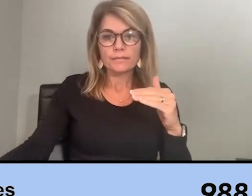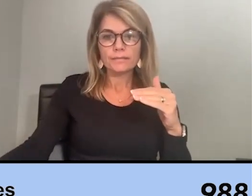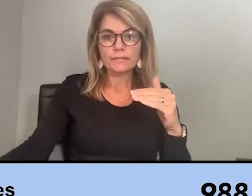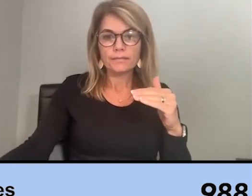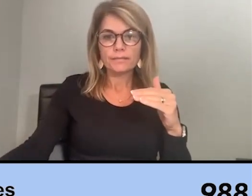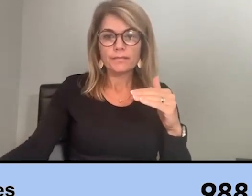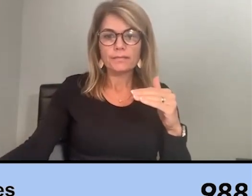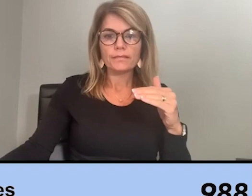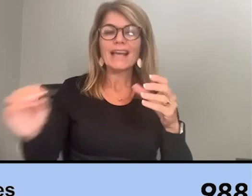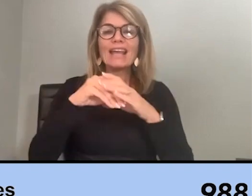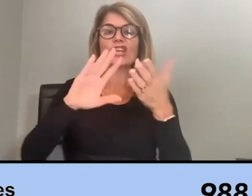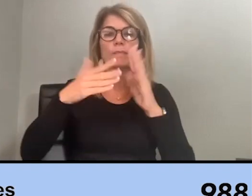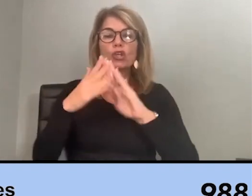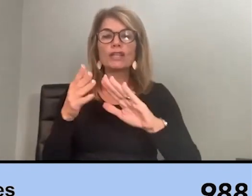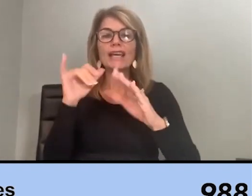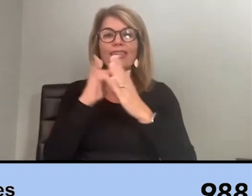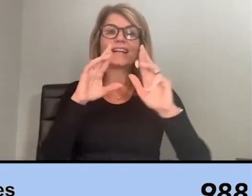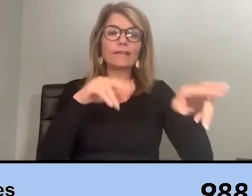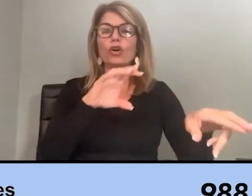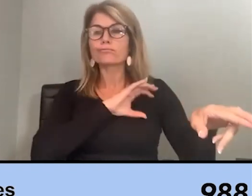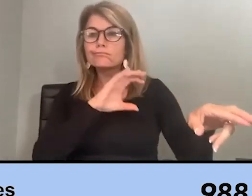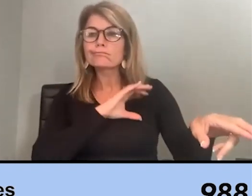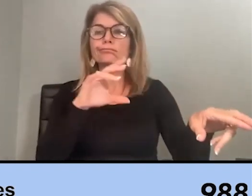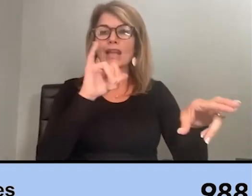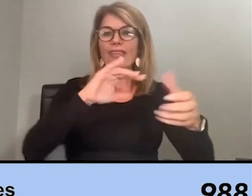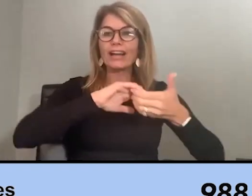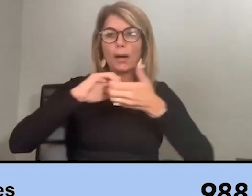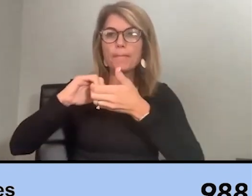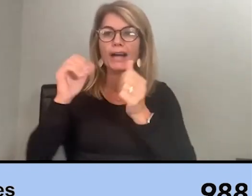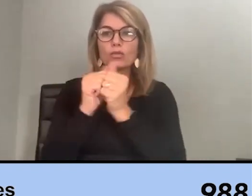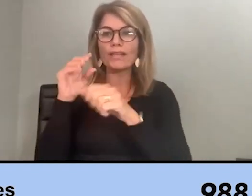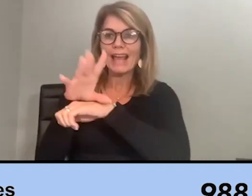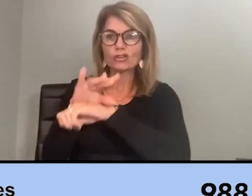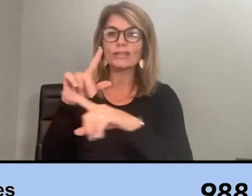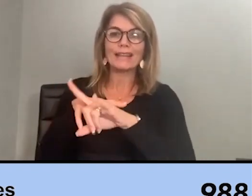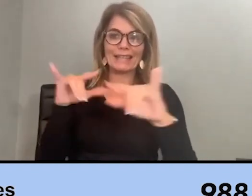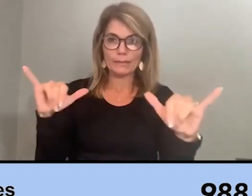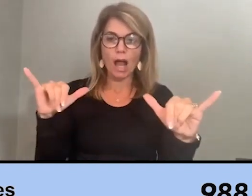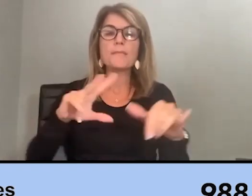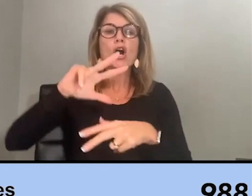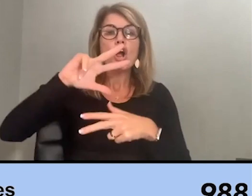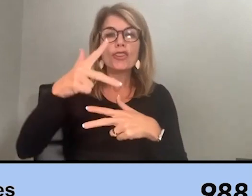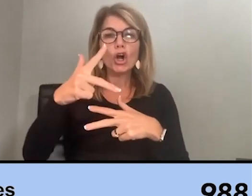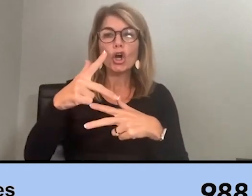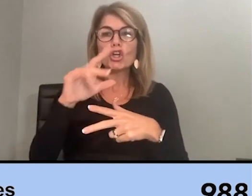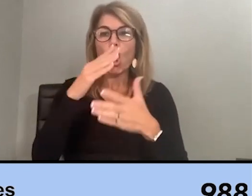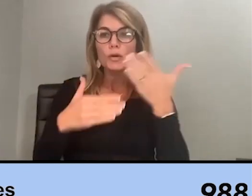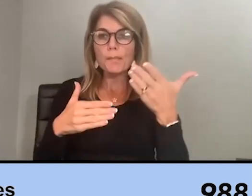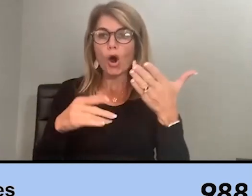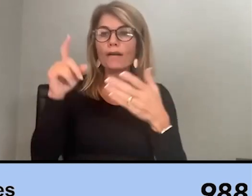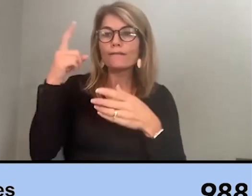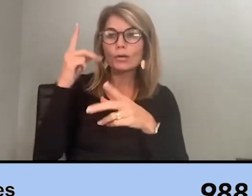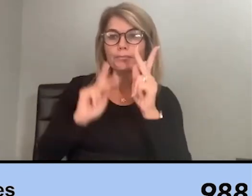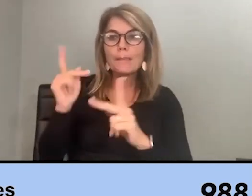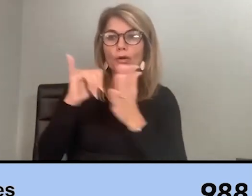law enforcement or various forms of combined law enforcement together with counselors. And then third, a component for those who need it or